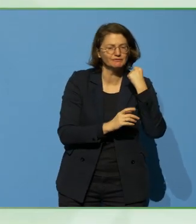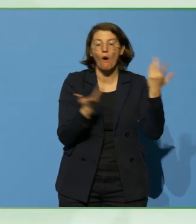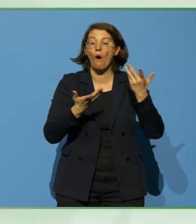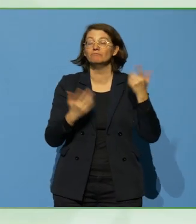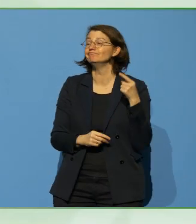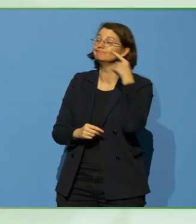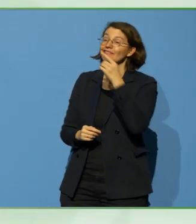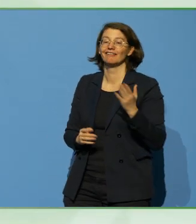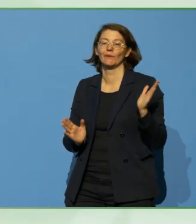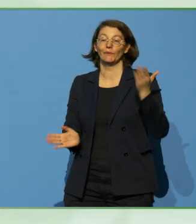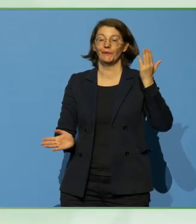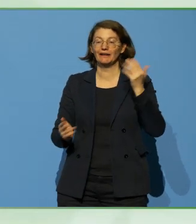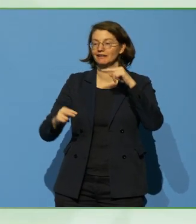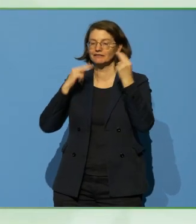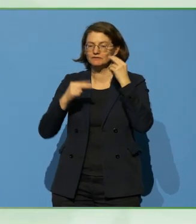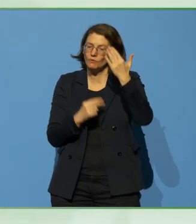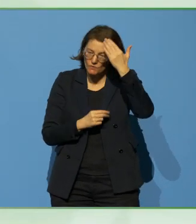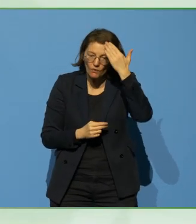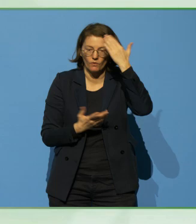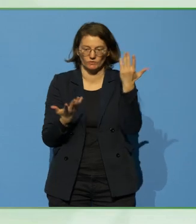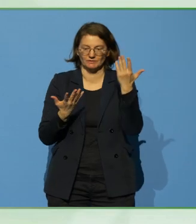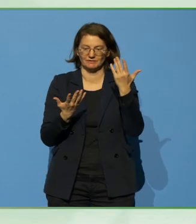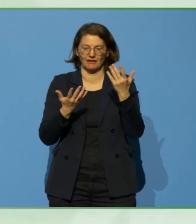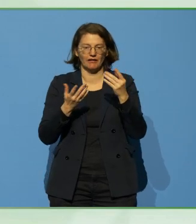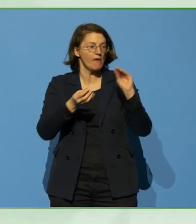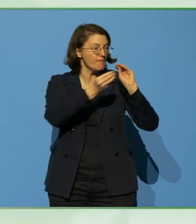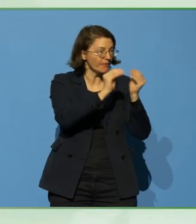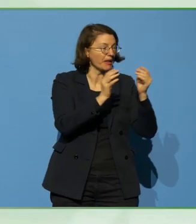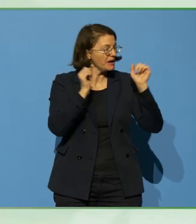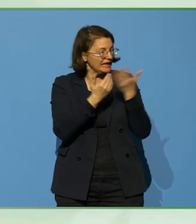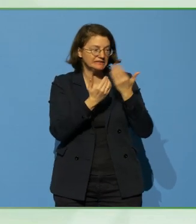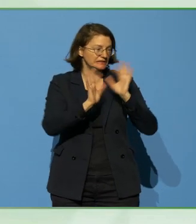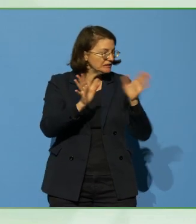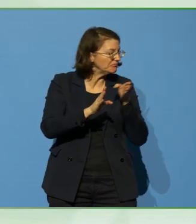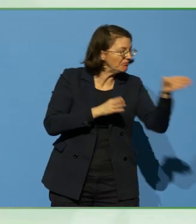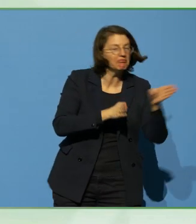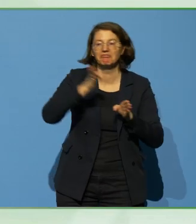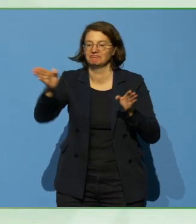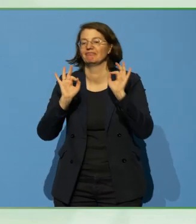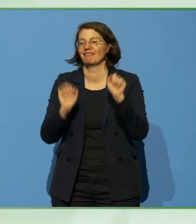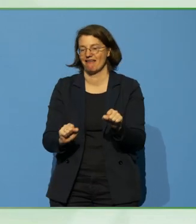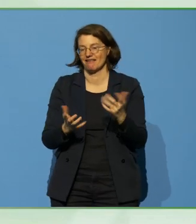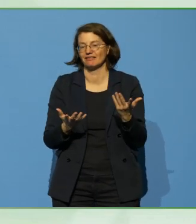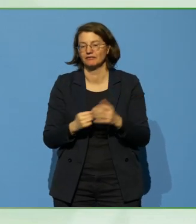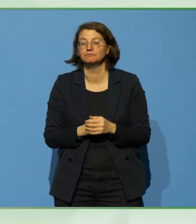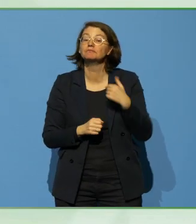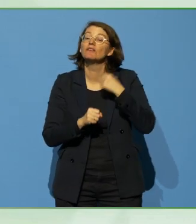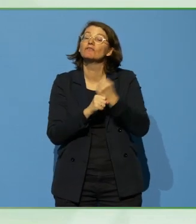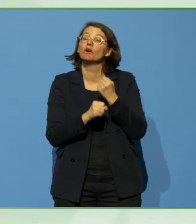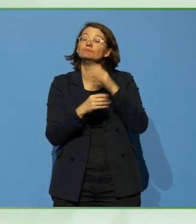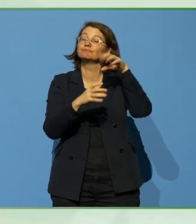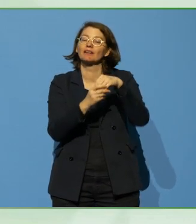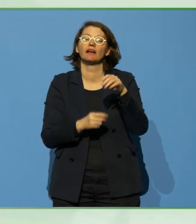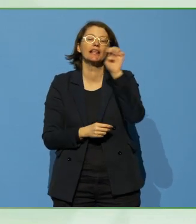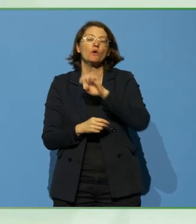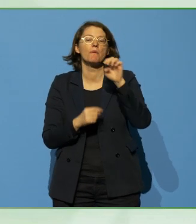terminals accessibility. Everybody's building a different way of making the payment terminal accessible. And you can have 5 different terminals in